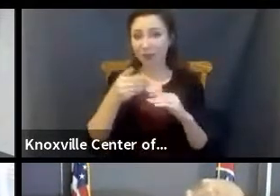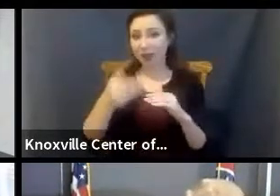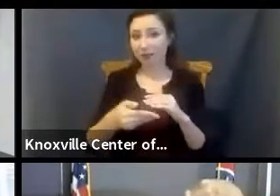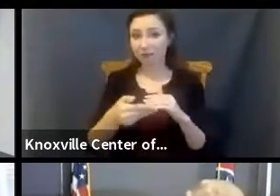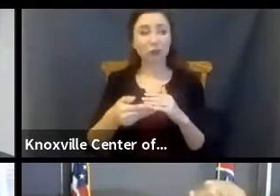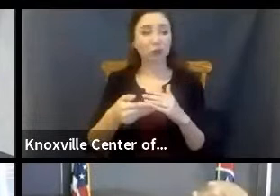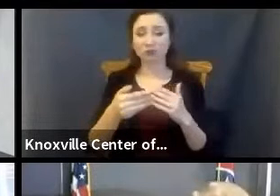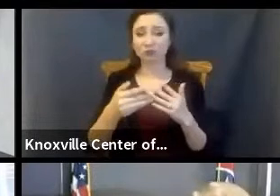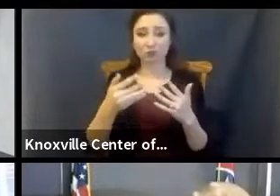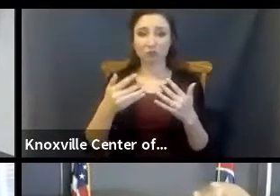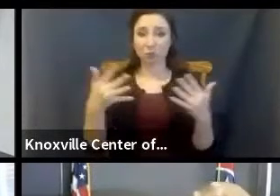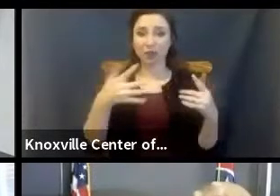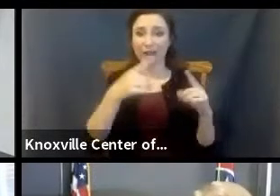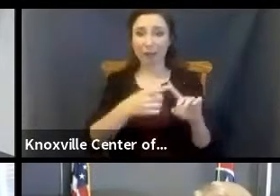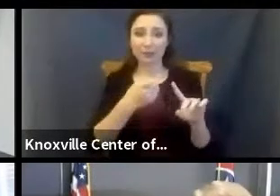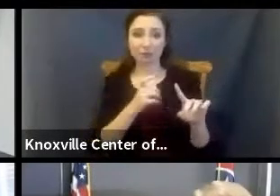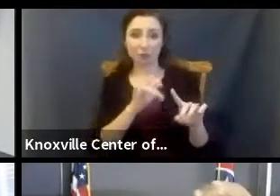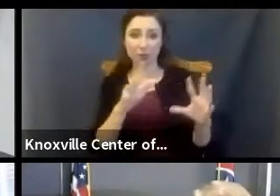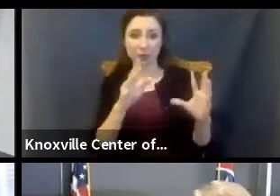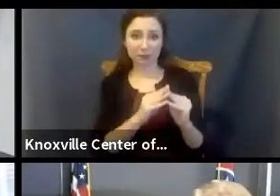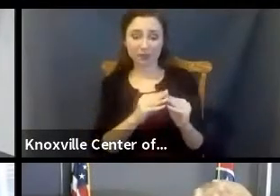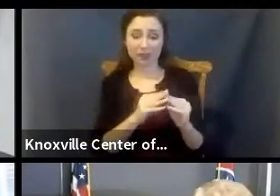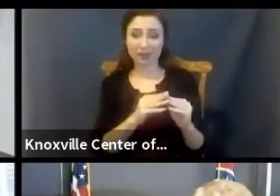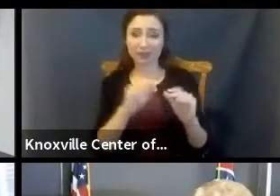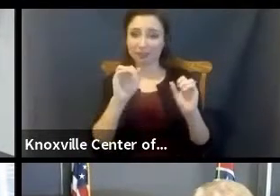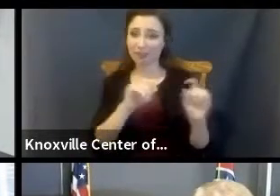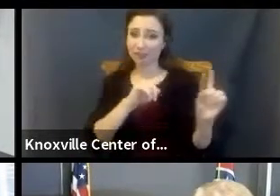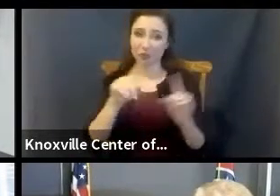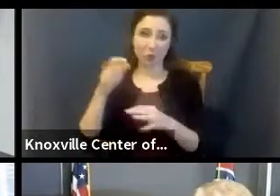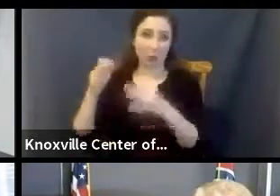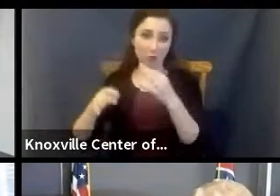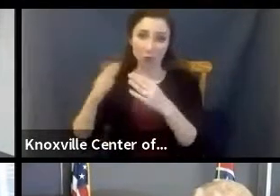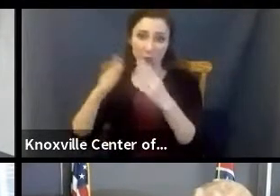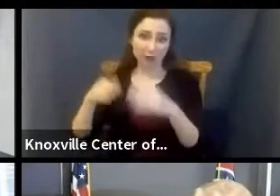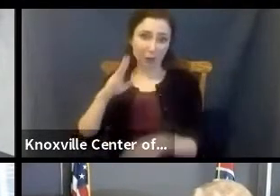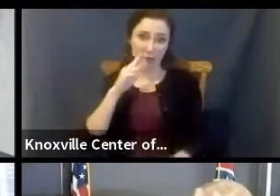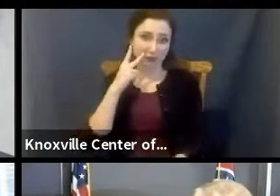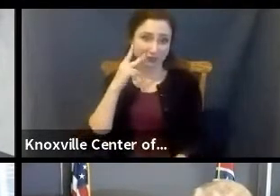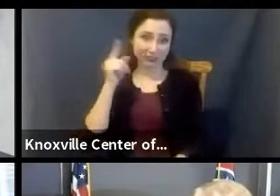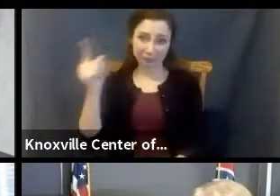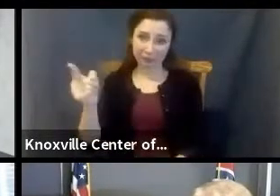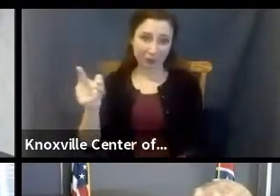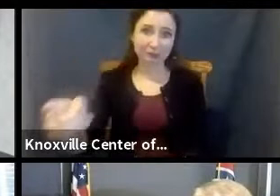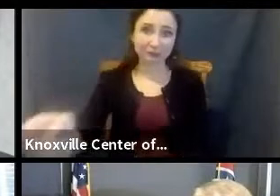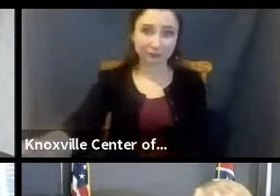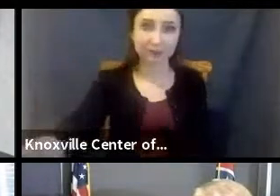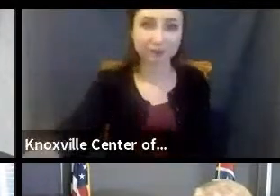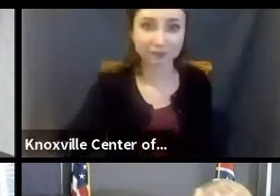alleged violation of the Open Meetings Act, they know where the courthouse is. We'll see them there.